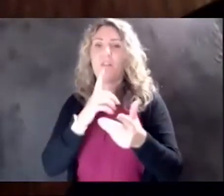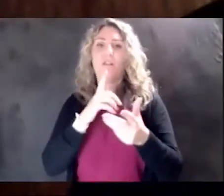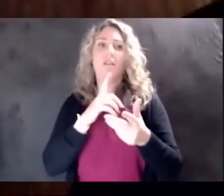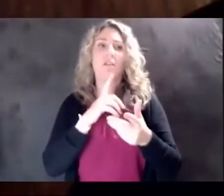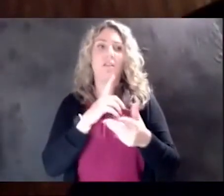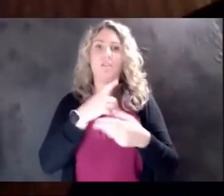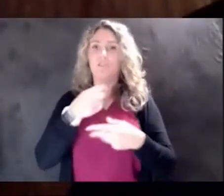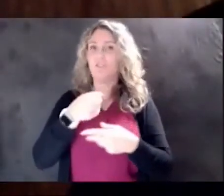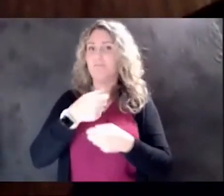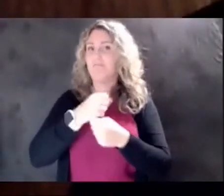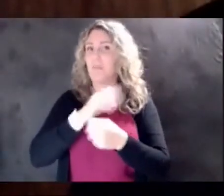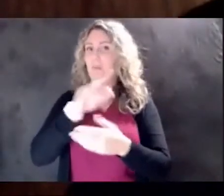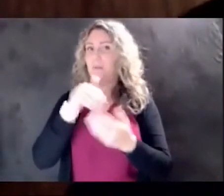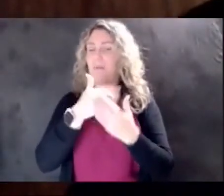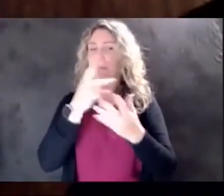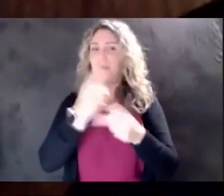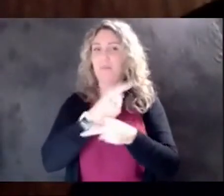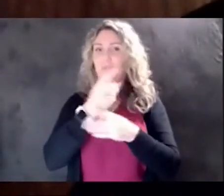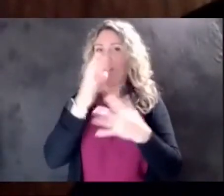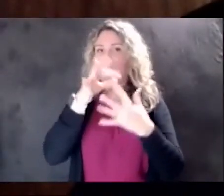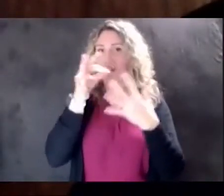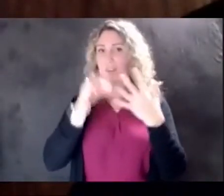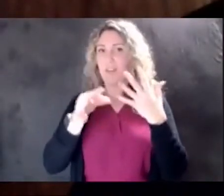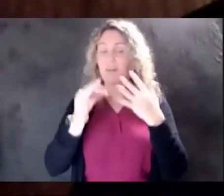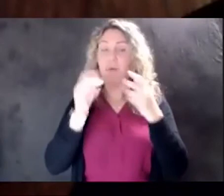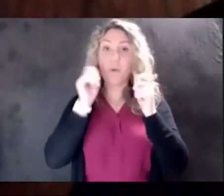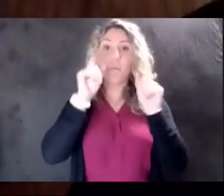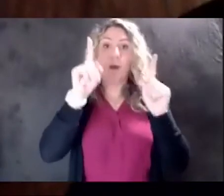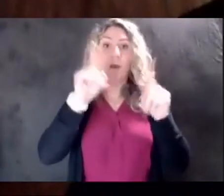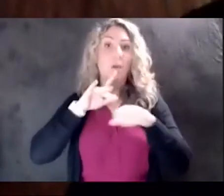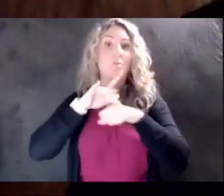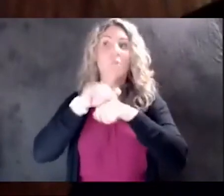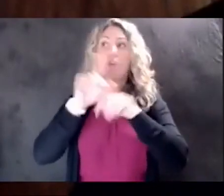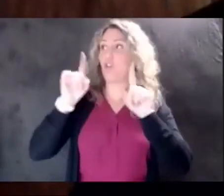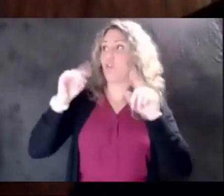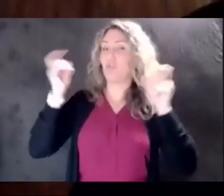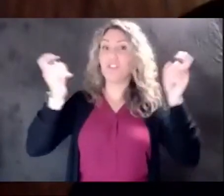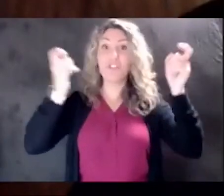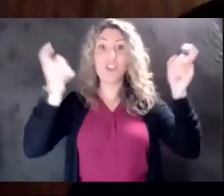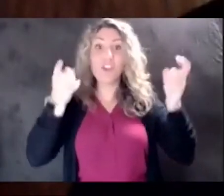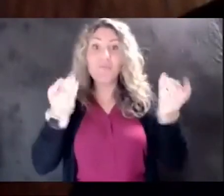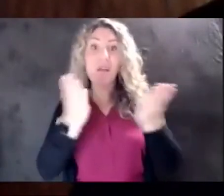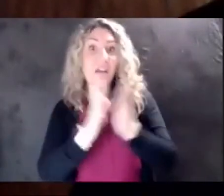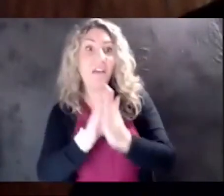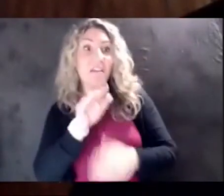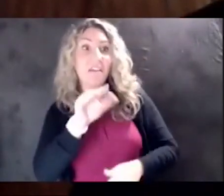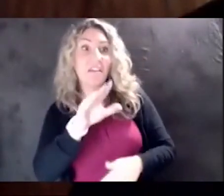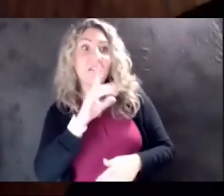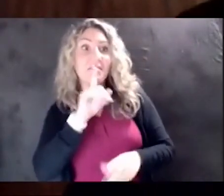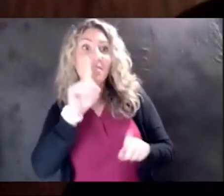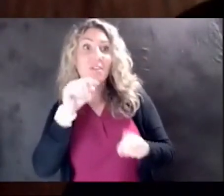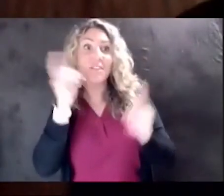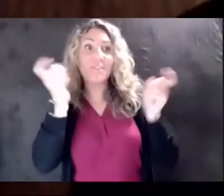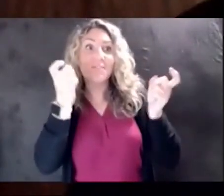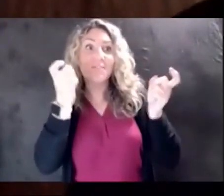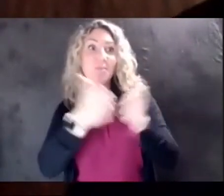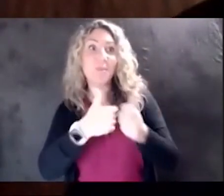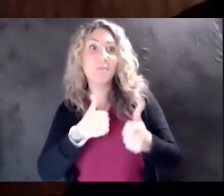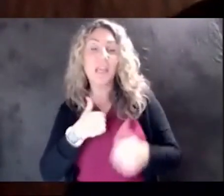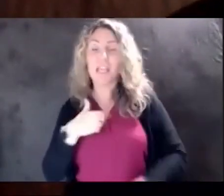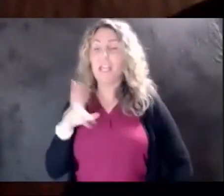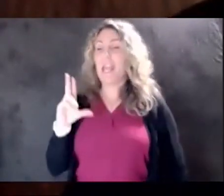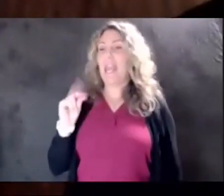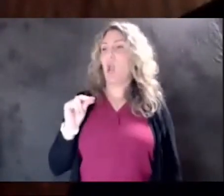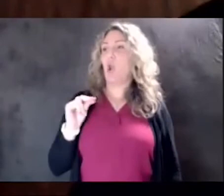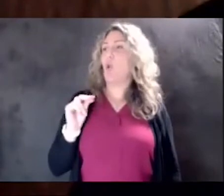the right choices. She's getting up early, going to the gym. She asked me, "Dad, you going to the gym with me?" I said, "Nope." I'm not going